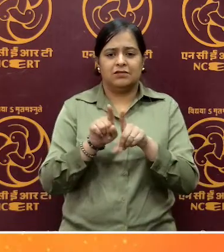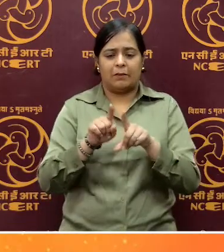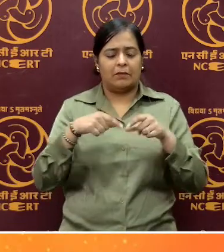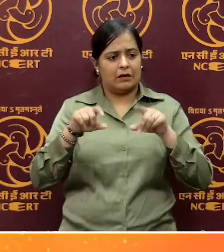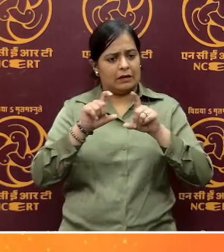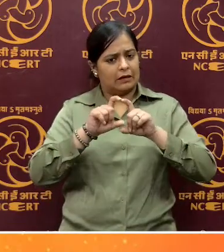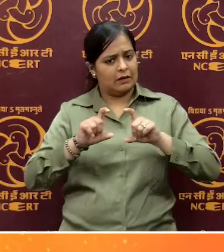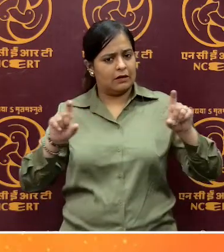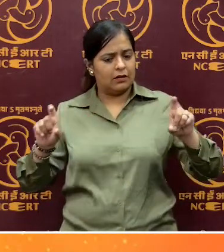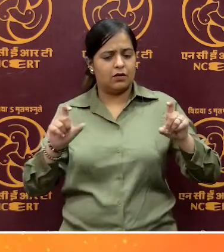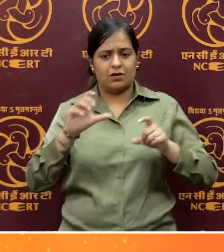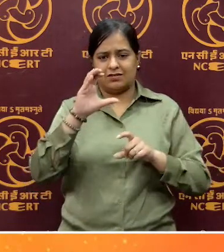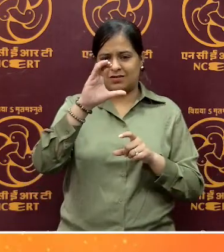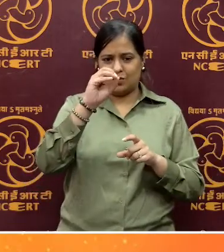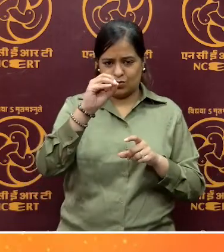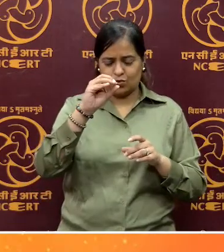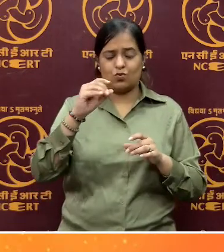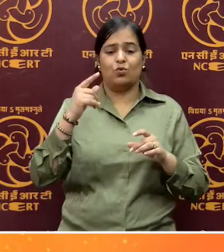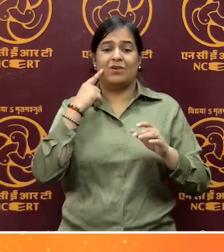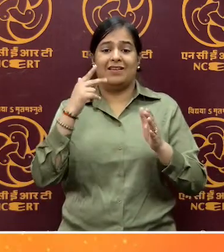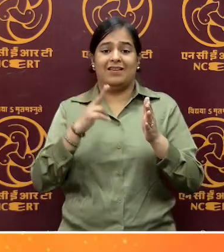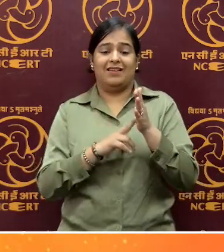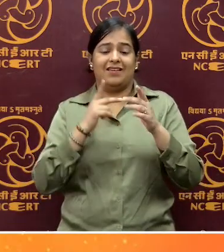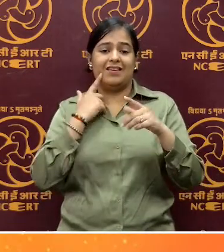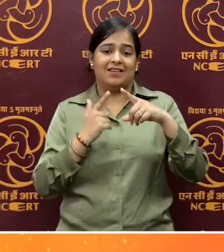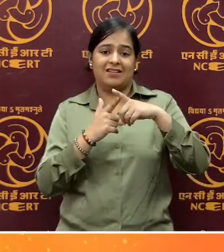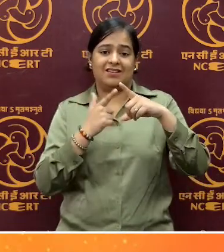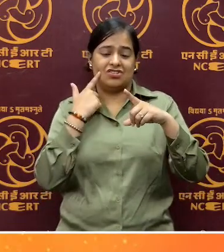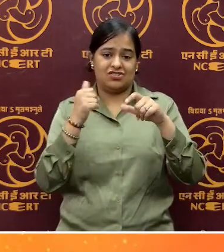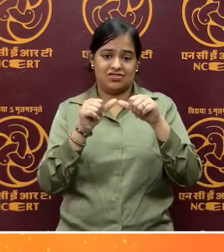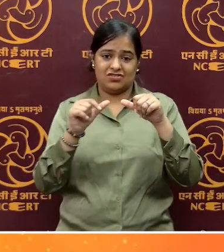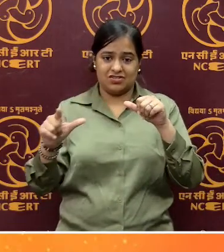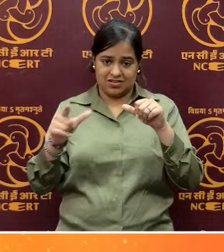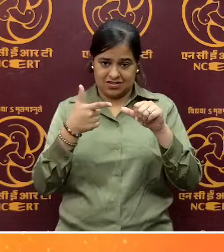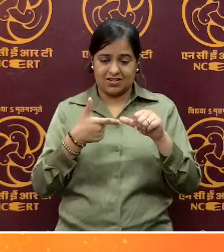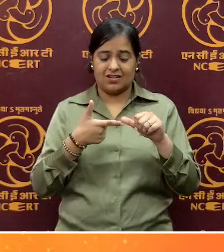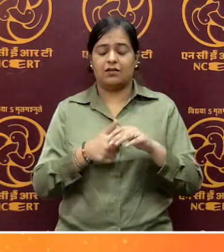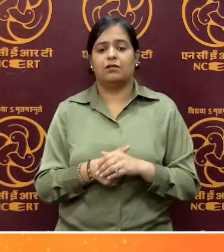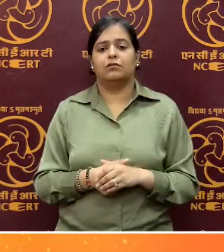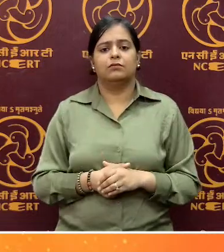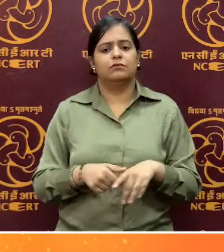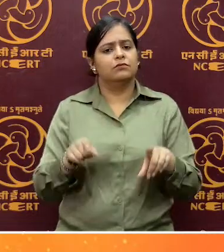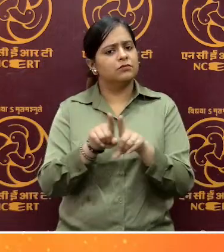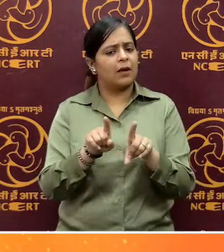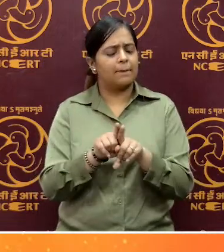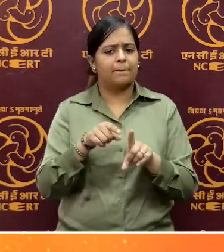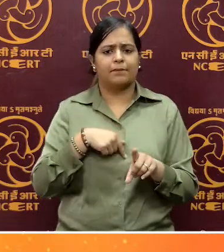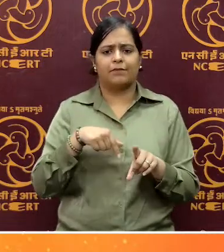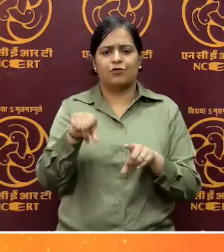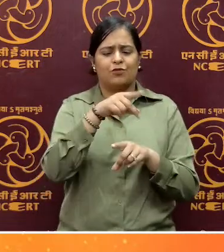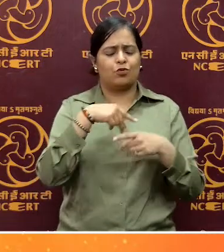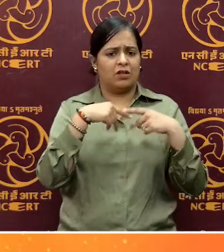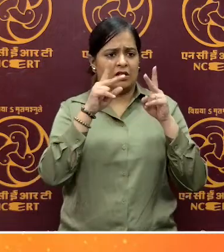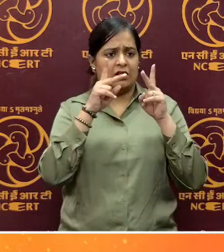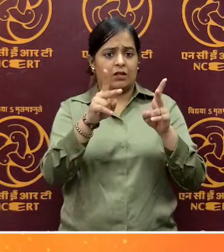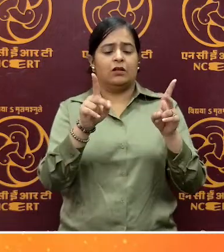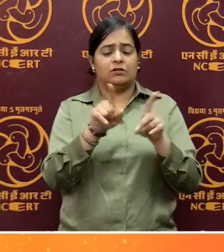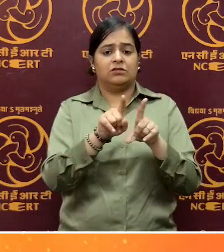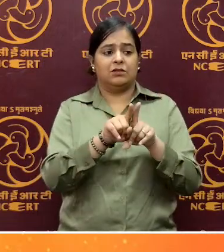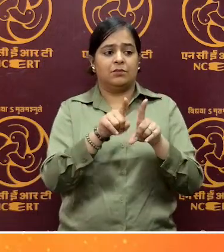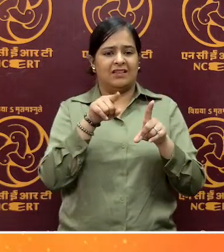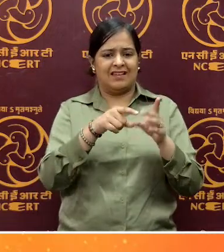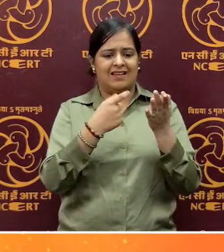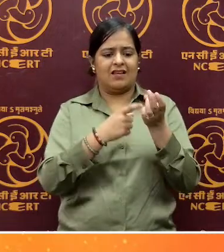from the word co-initial. That is the vectors which have same initial point. Like you can see this vector, this is a